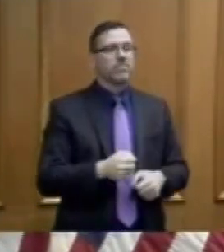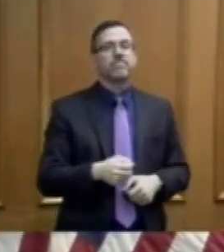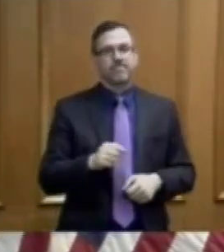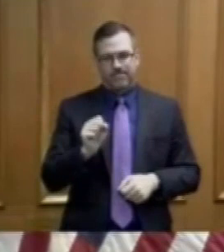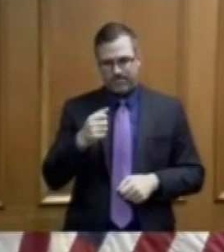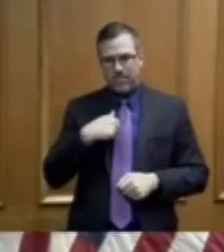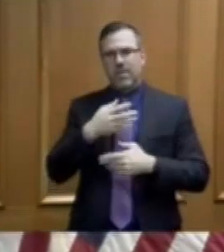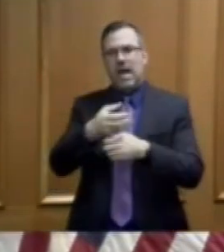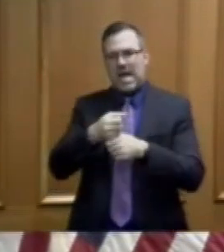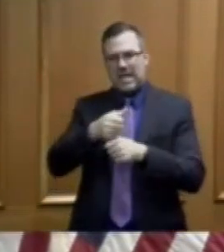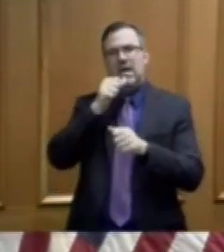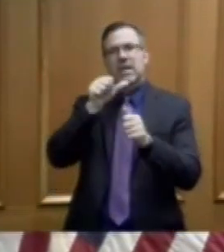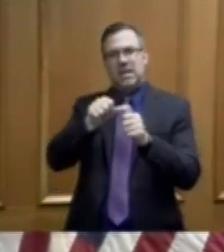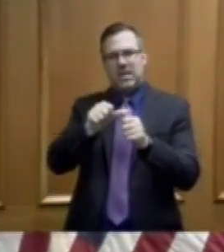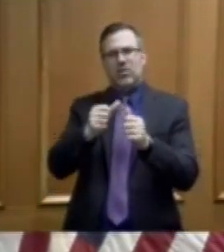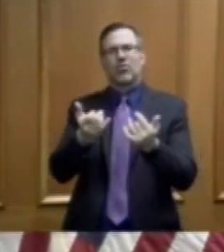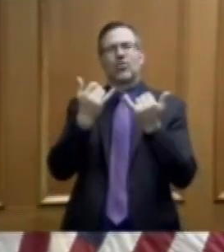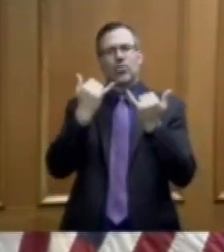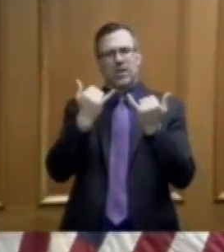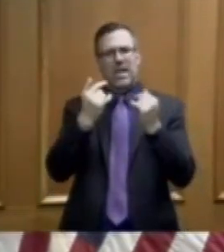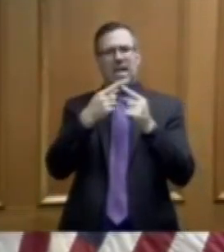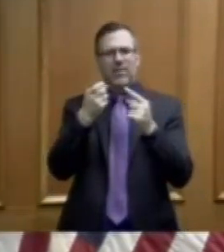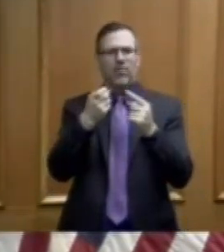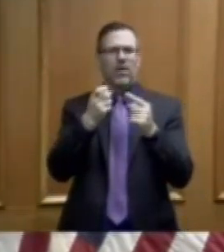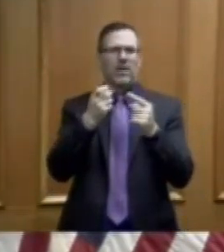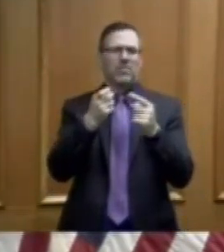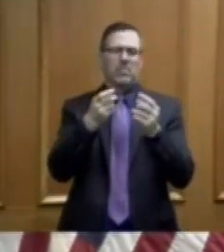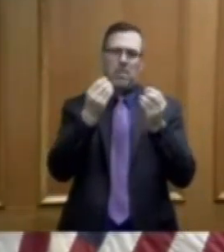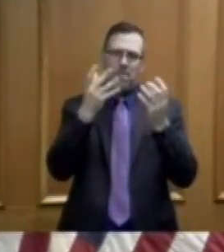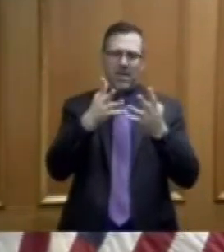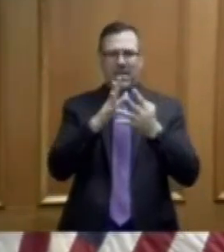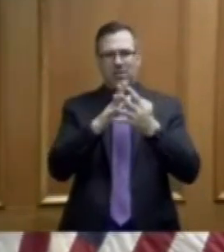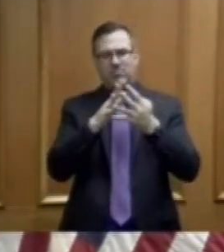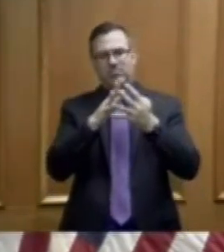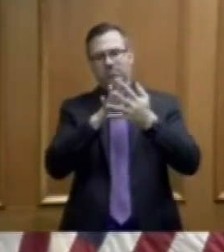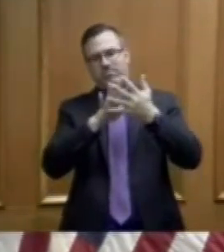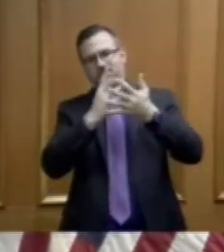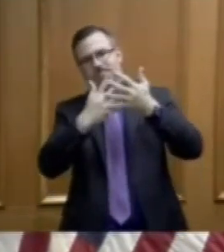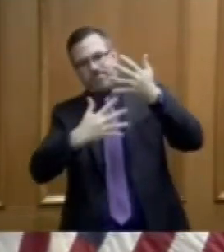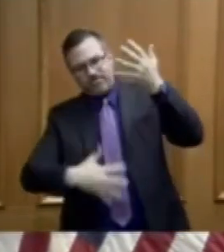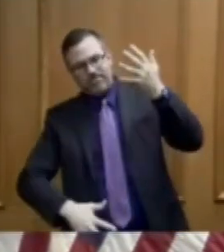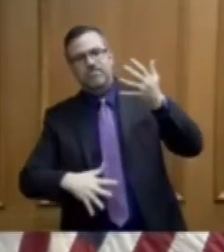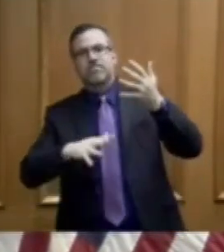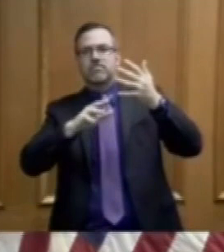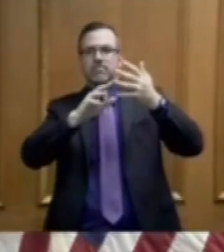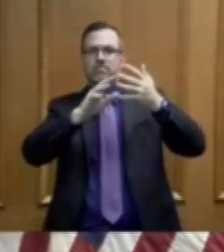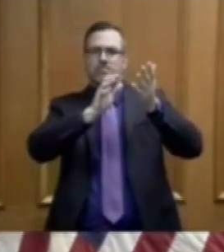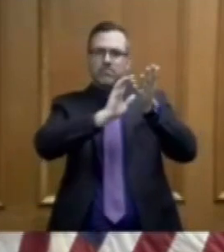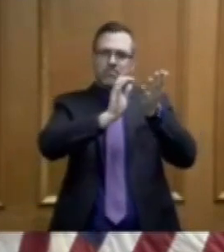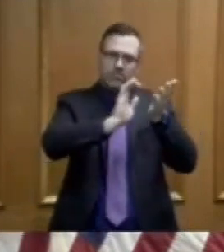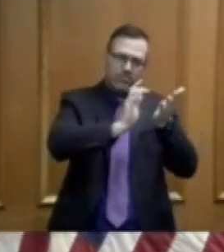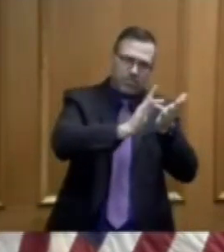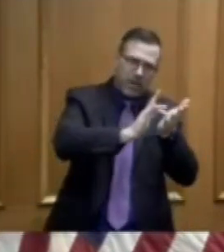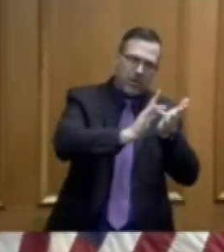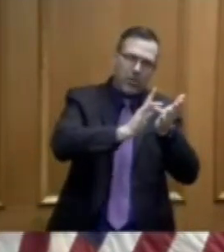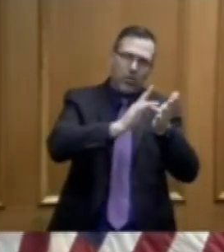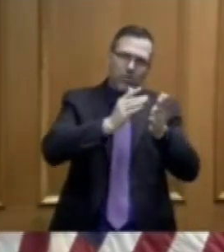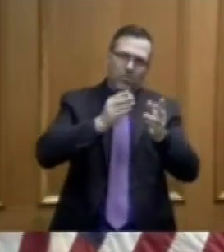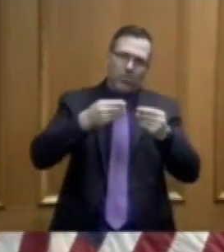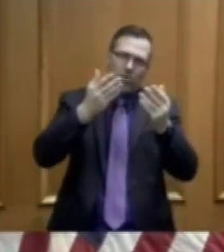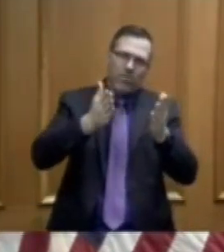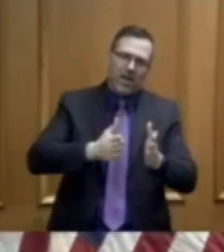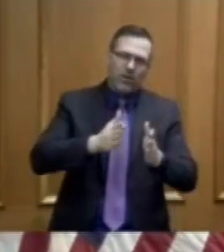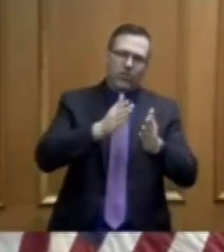of medical providers that are an organization in